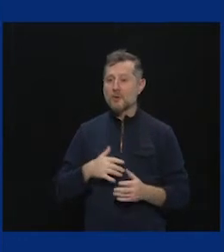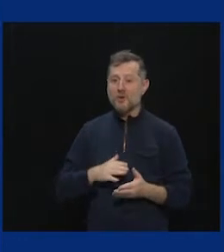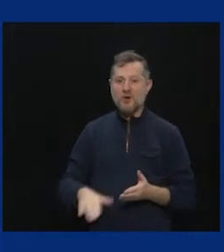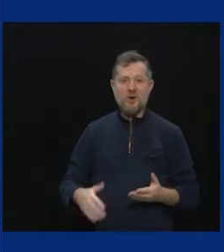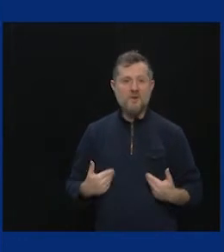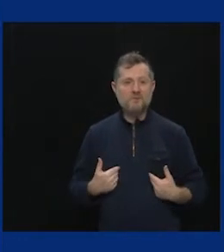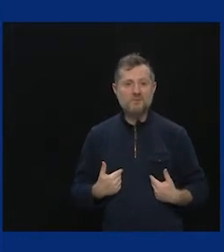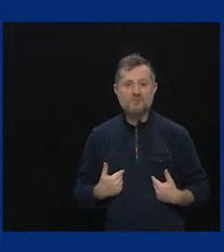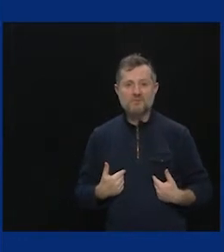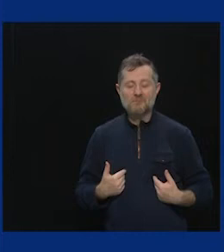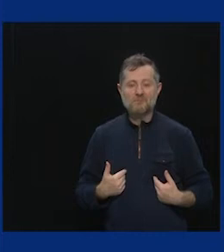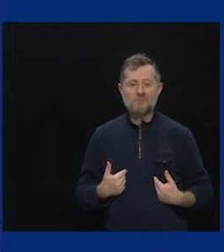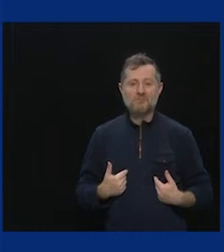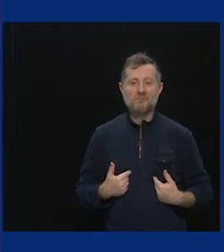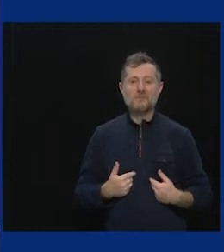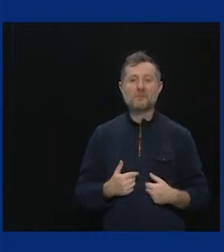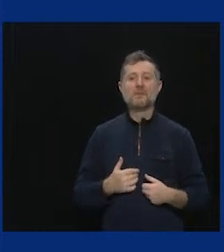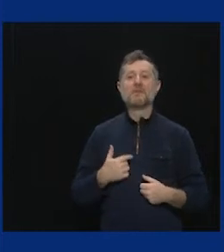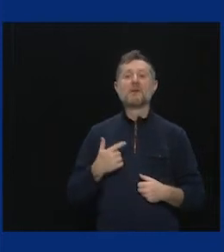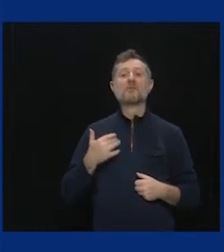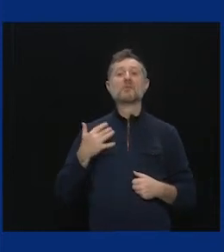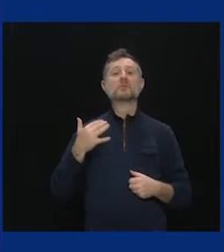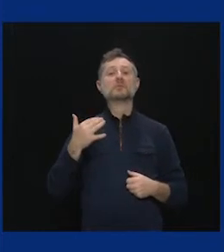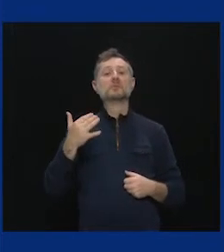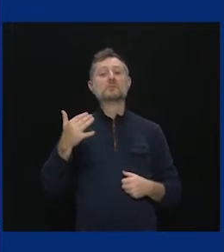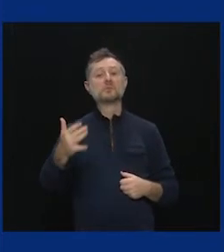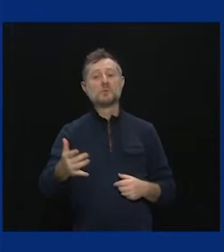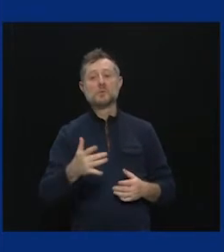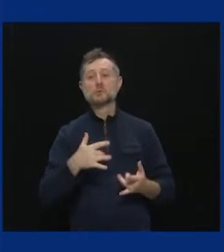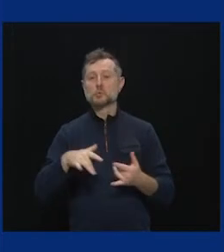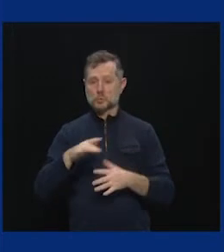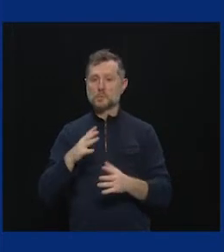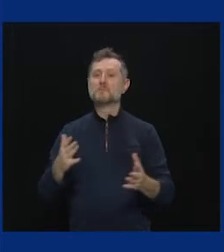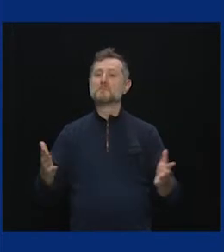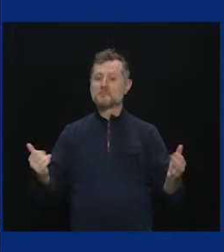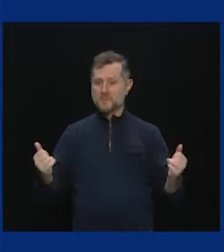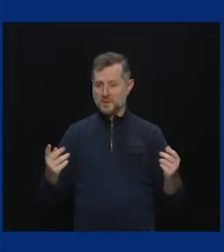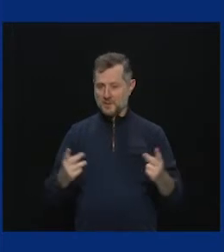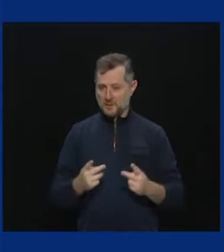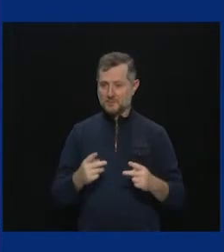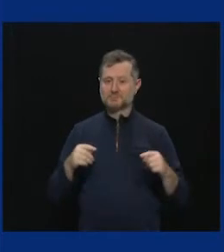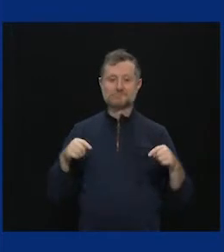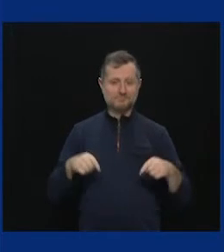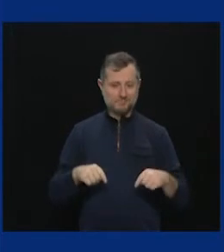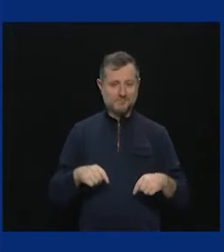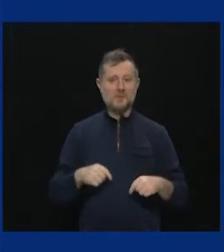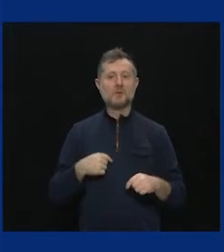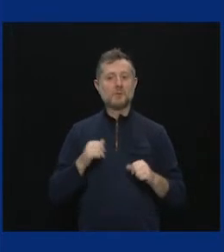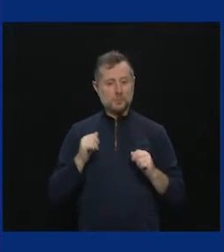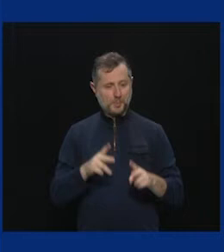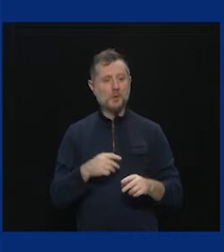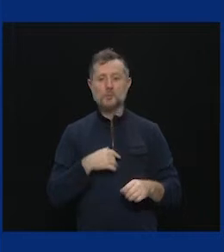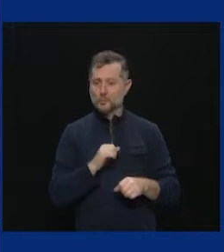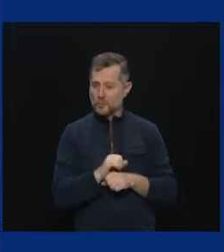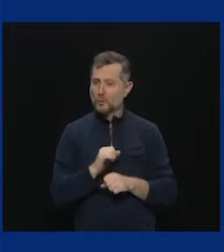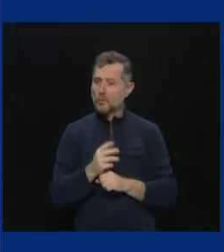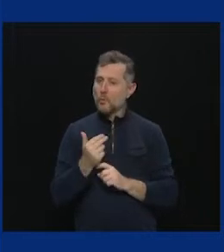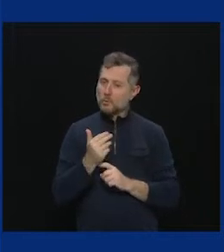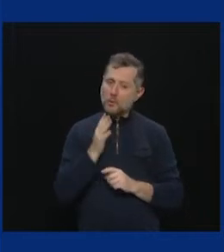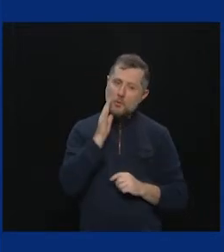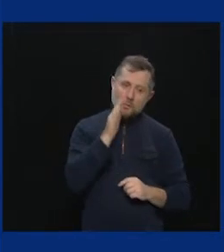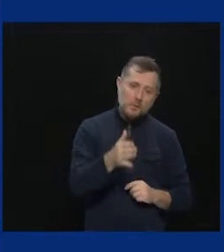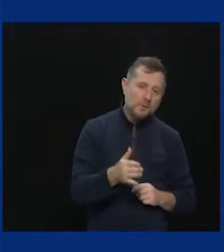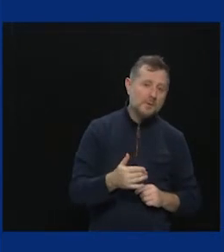Eventually, tourism is going to come back to life, and it get back to work at the hotels. But in